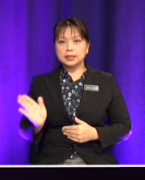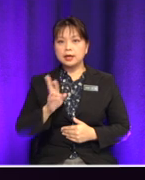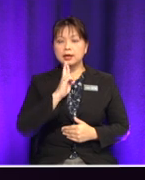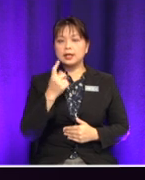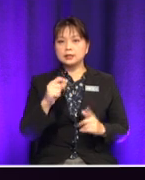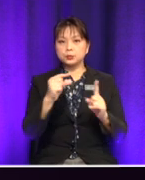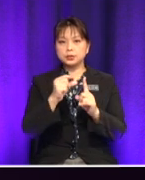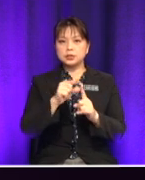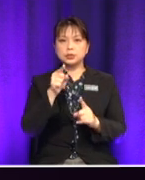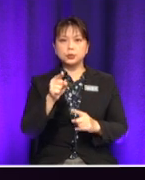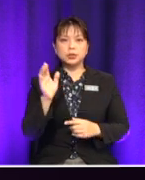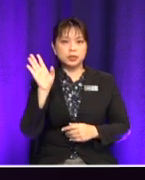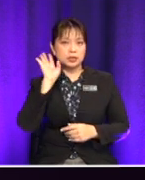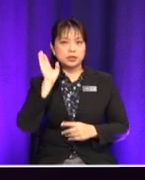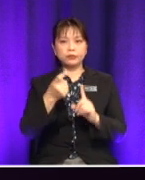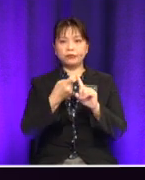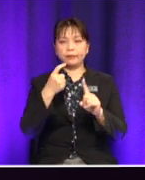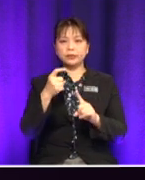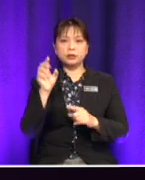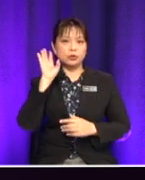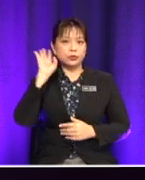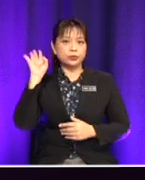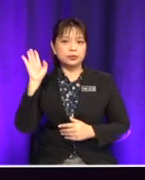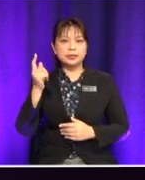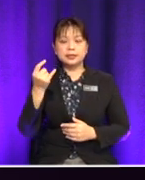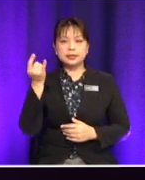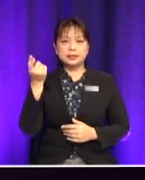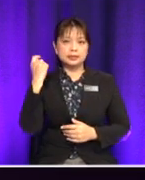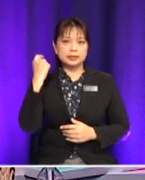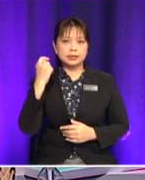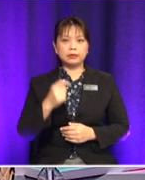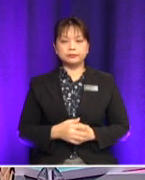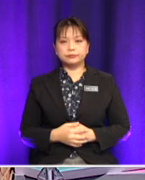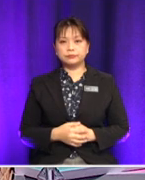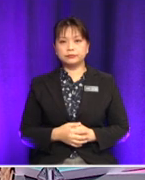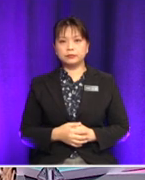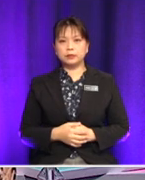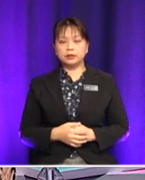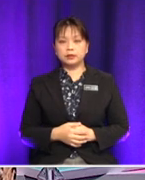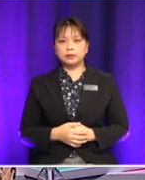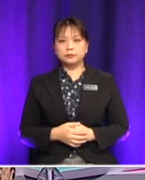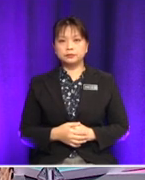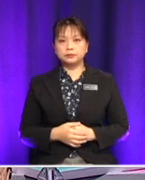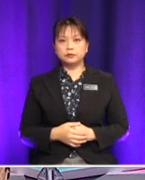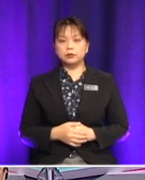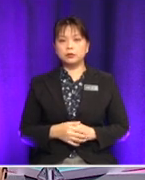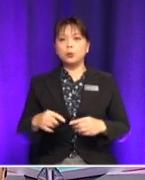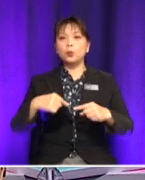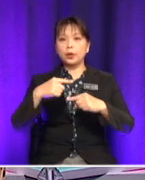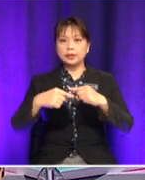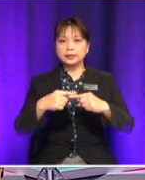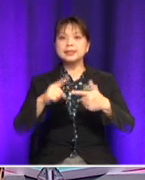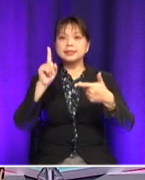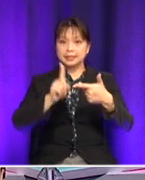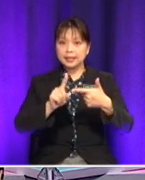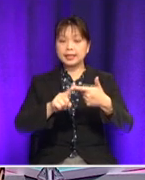text message, mm-hmm. posted online, and cat videos on social media. So when it comes to the second round, that is where you guys